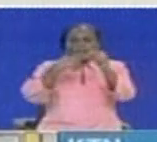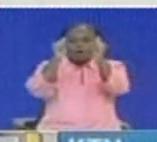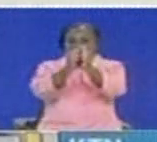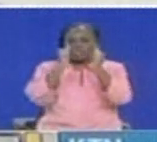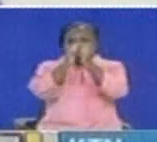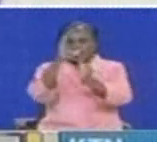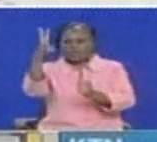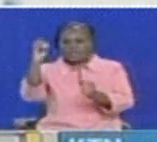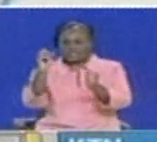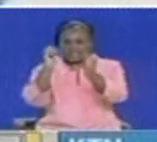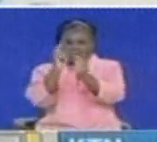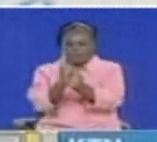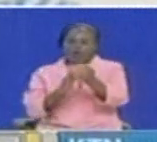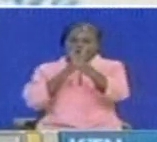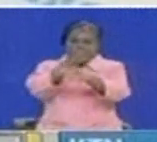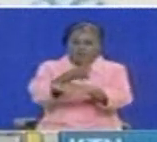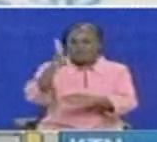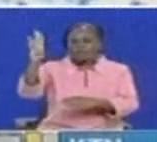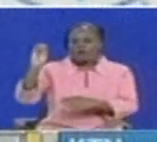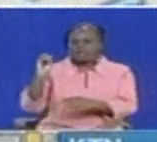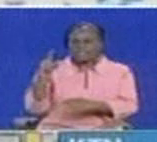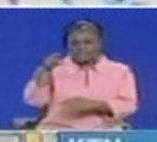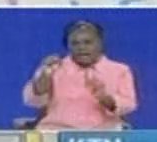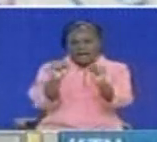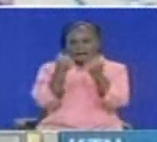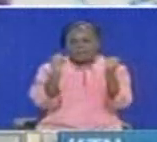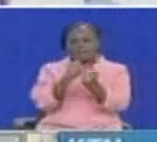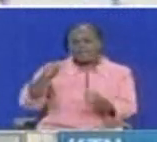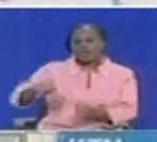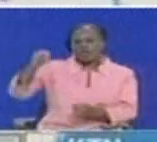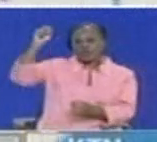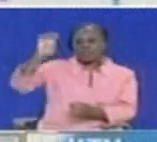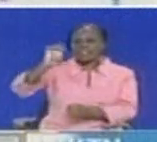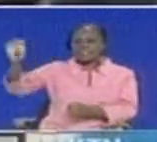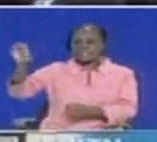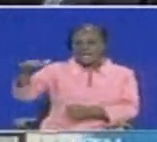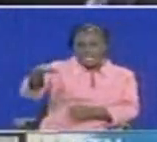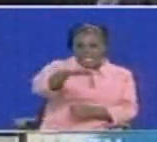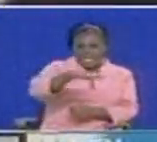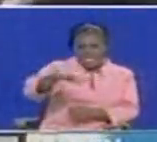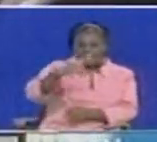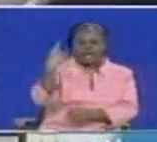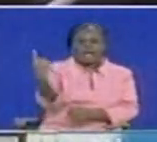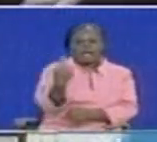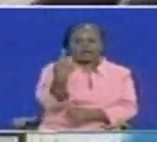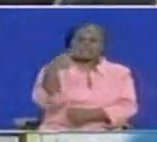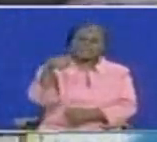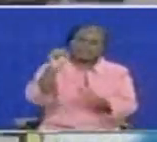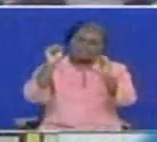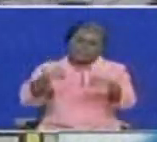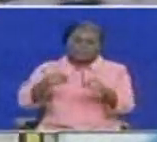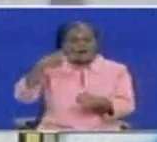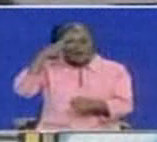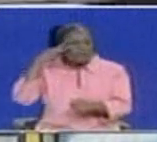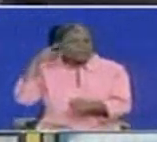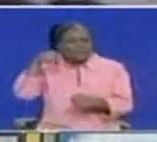October 2011, over 40 have been perpetrated in the northeastern region alone. It would appear that the Al-Shabaab